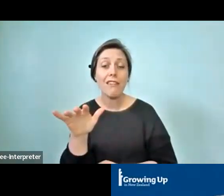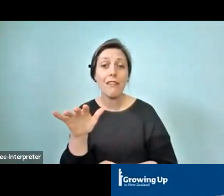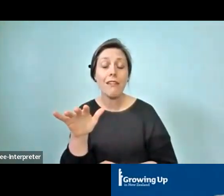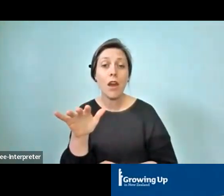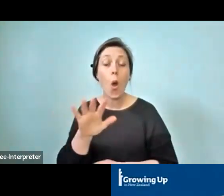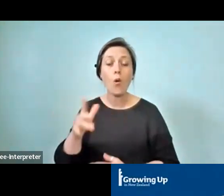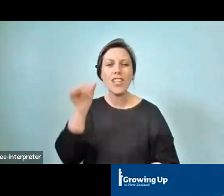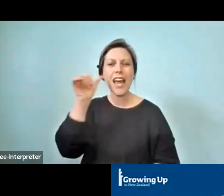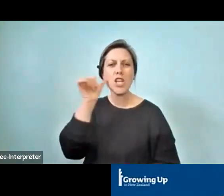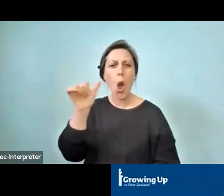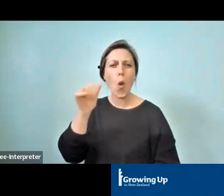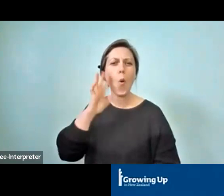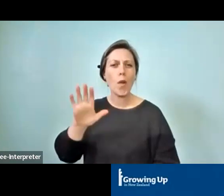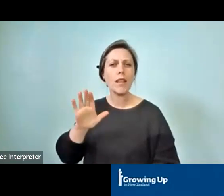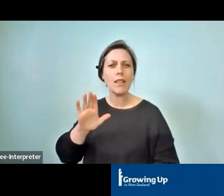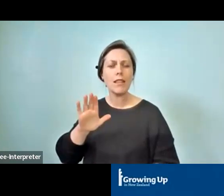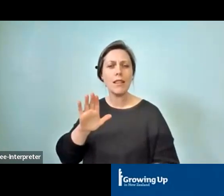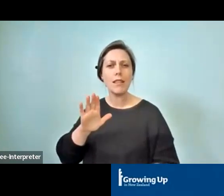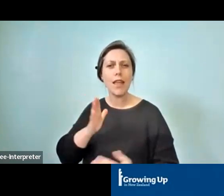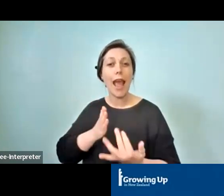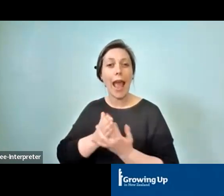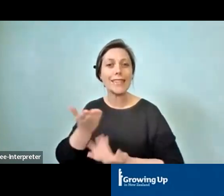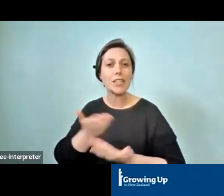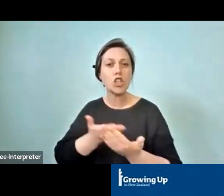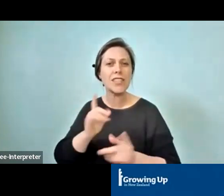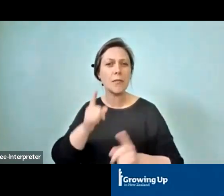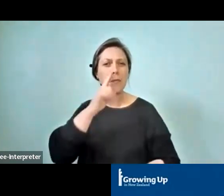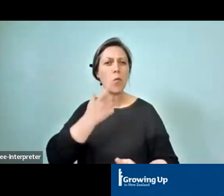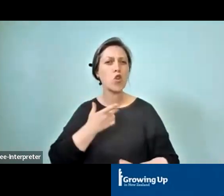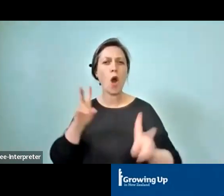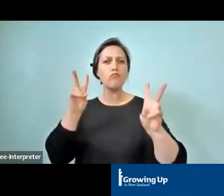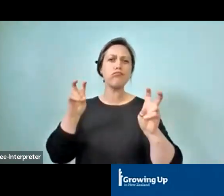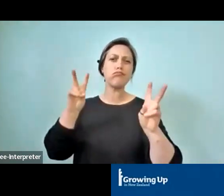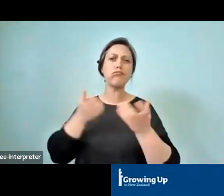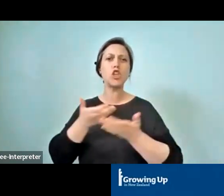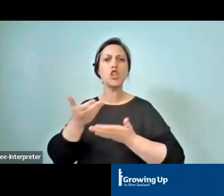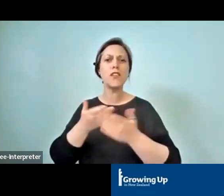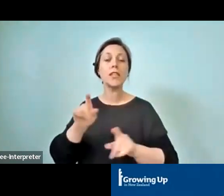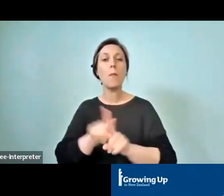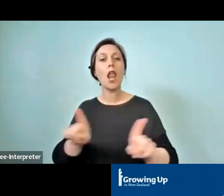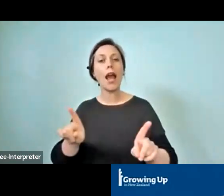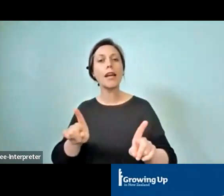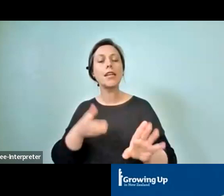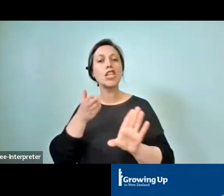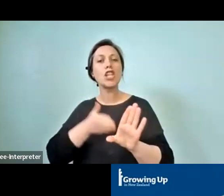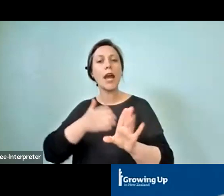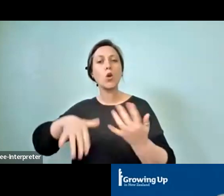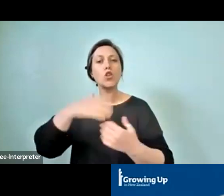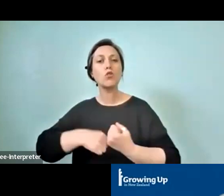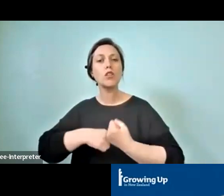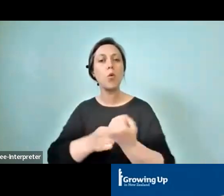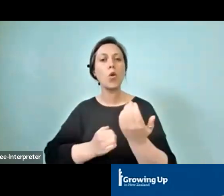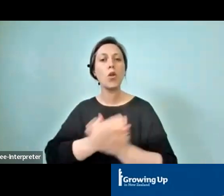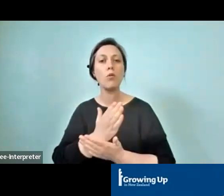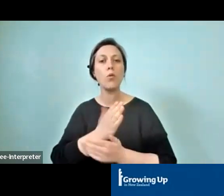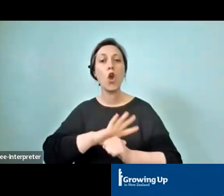of the support that we provide isn't a service. It's things like psychosocial support through the COVID